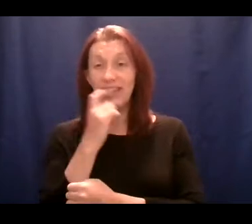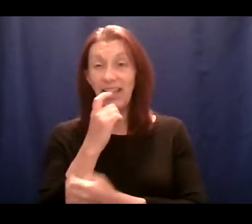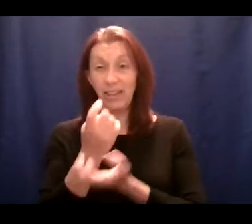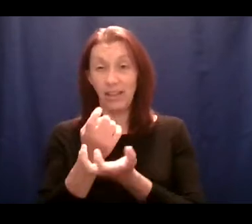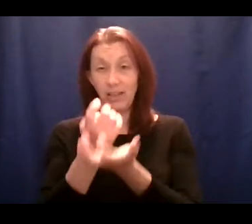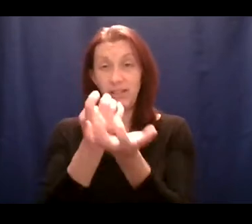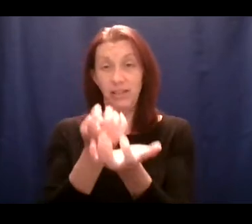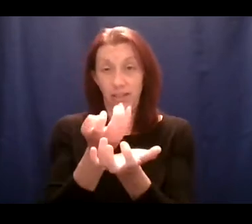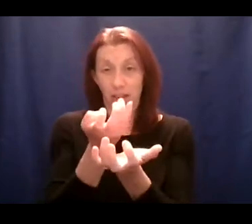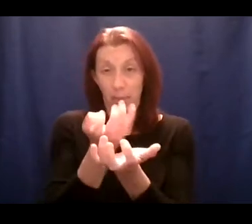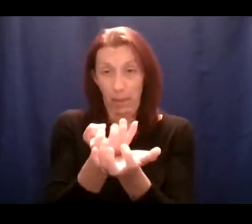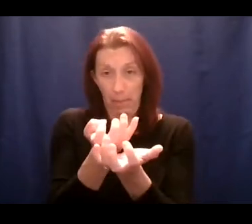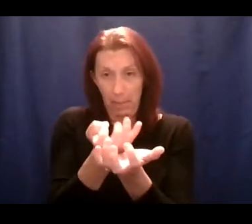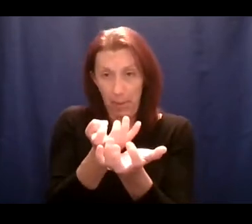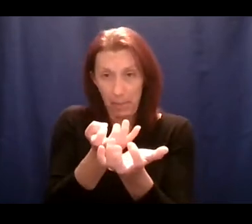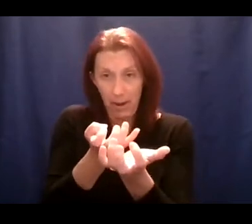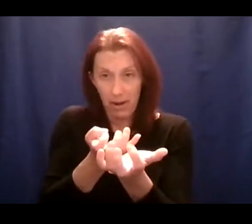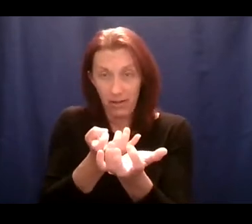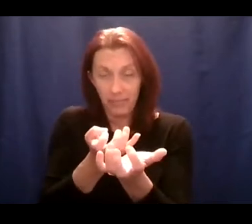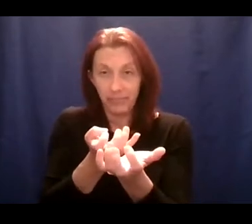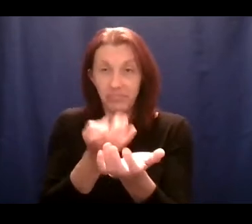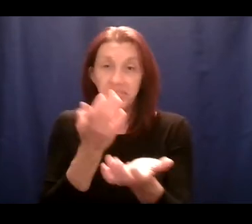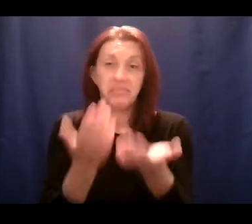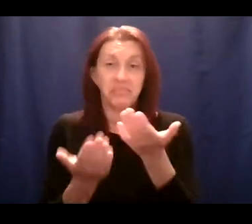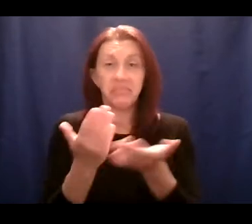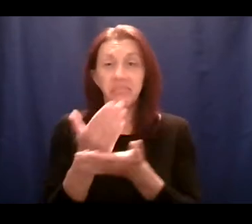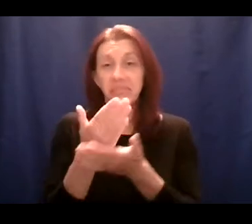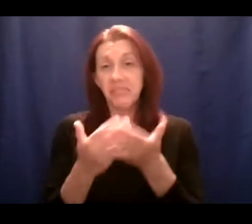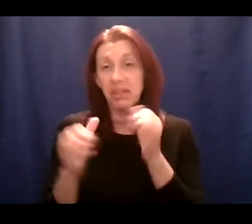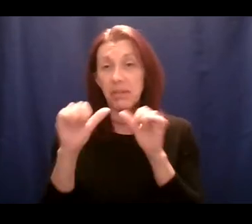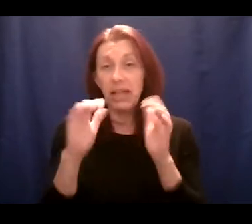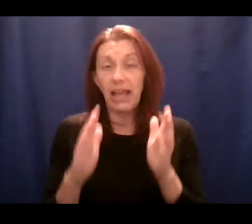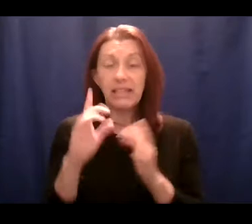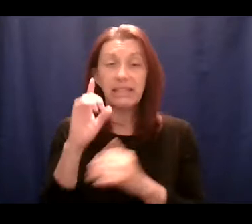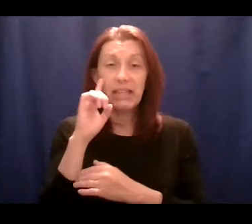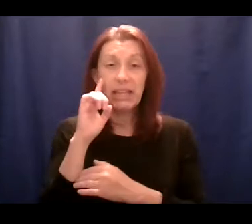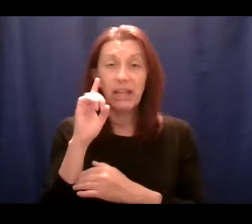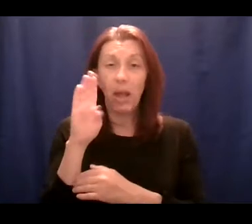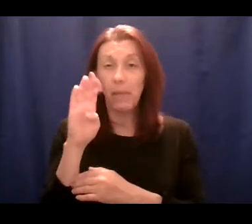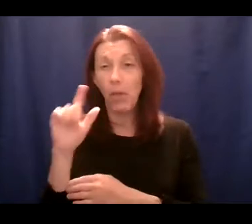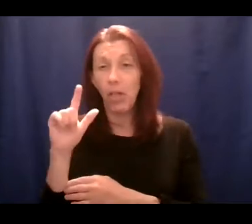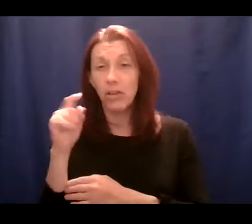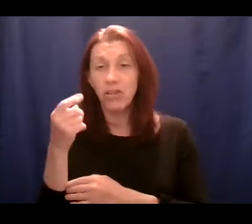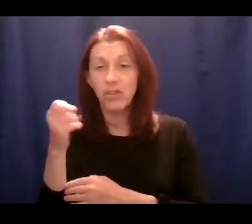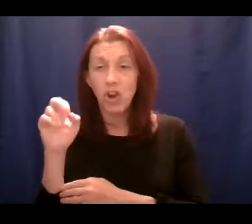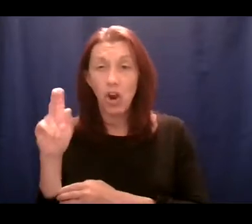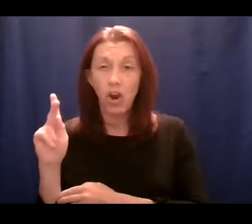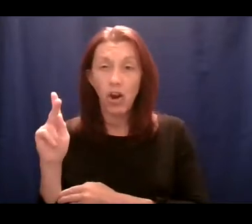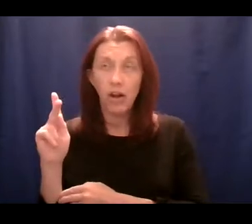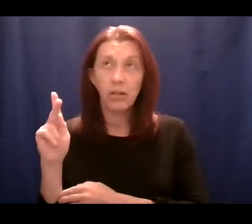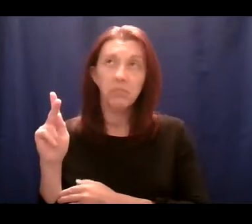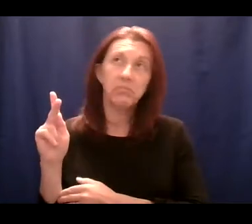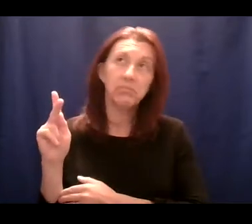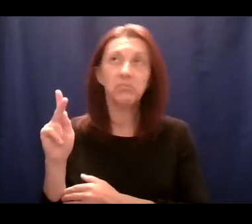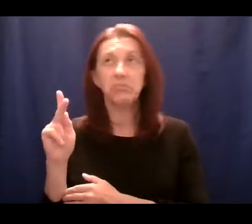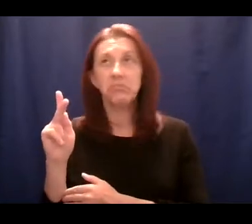some scientists who think that maybe the bull shark, maybe some of the other sharks out there, we'll say the bull shark has probably the